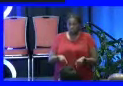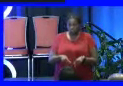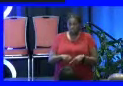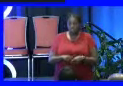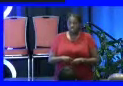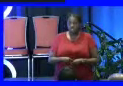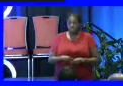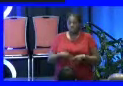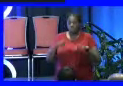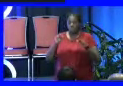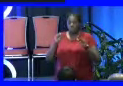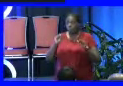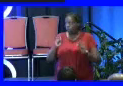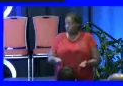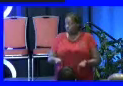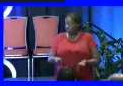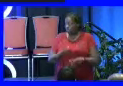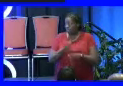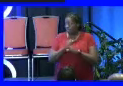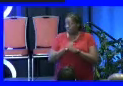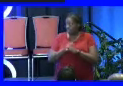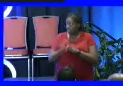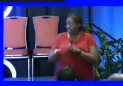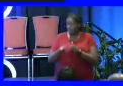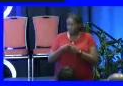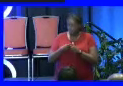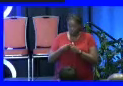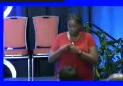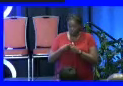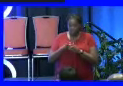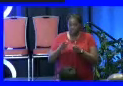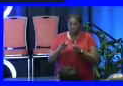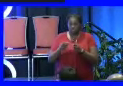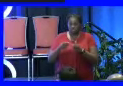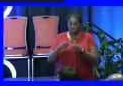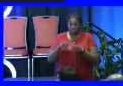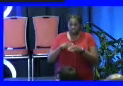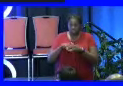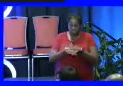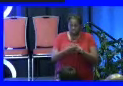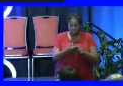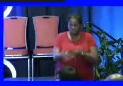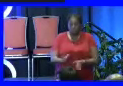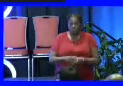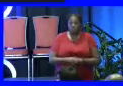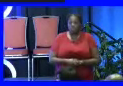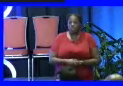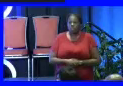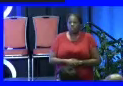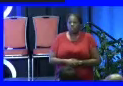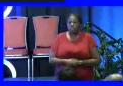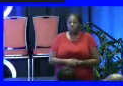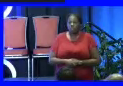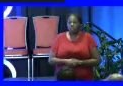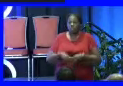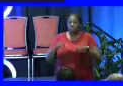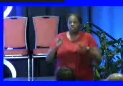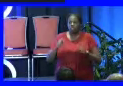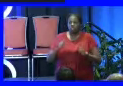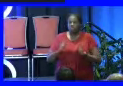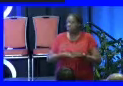executed. That way we can get our first foot in the door. And I think once we do that, the possibilities just